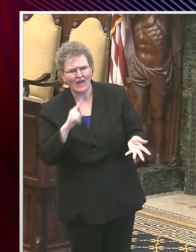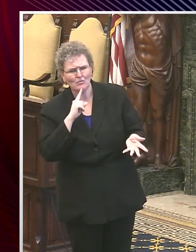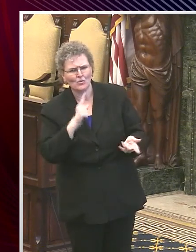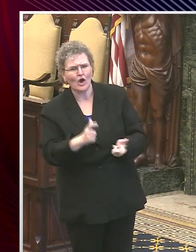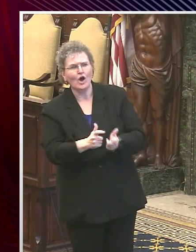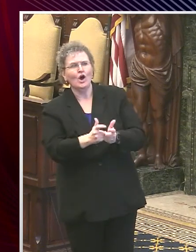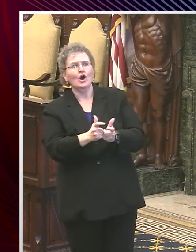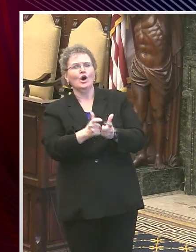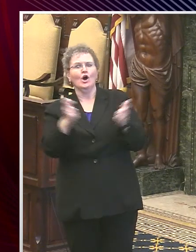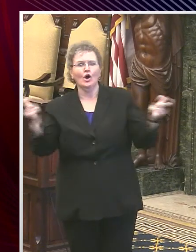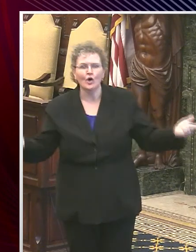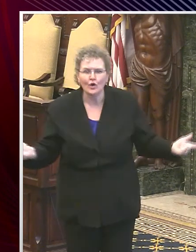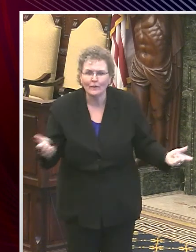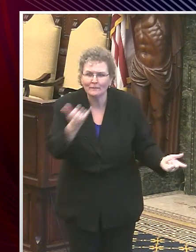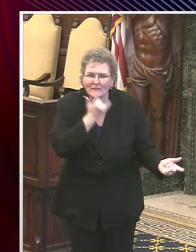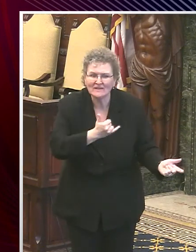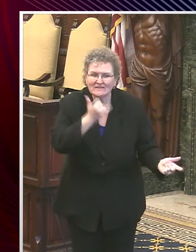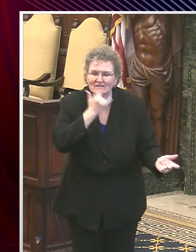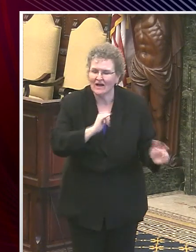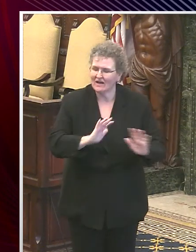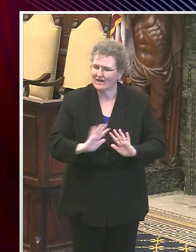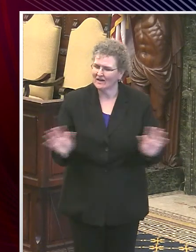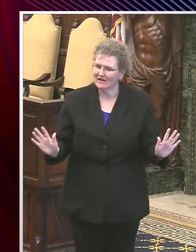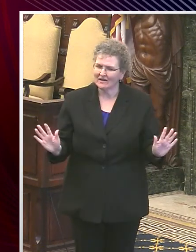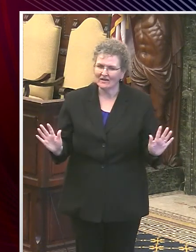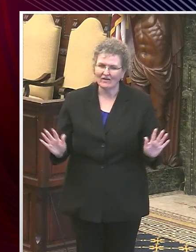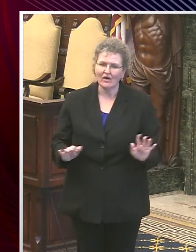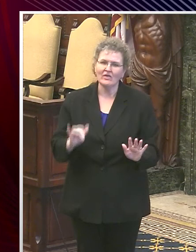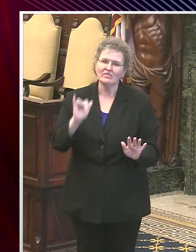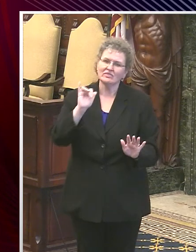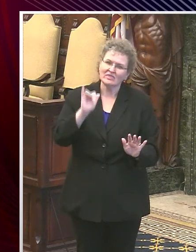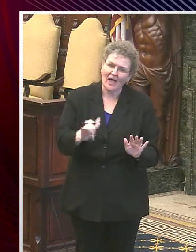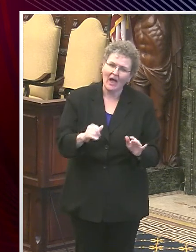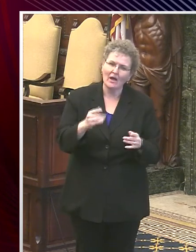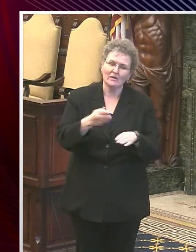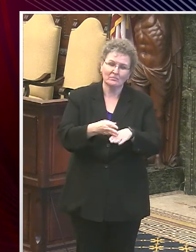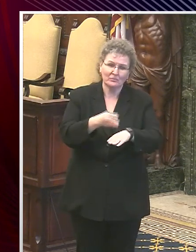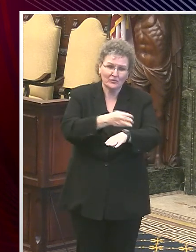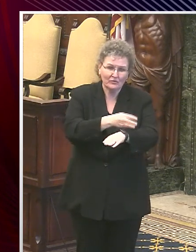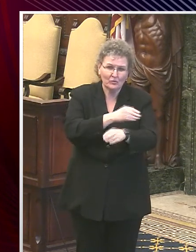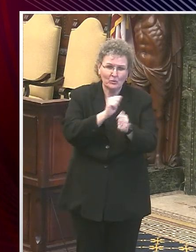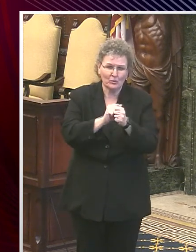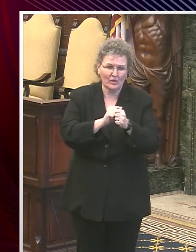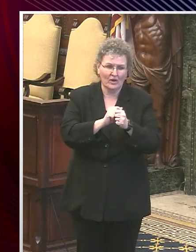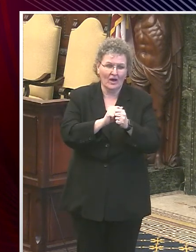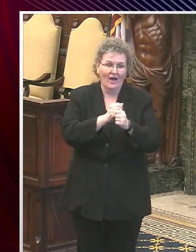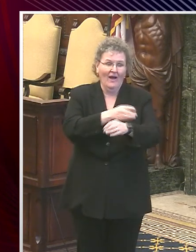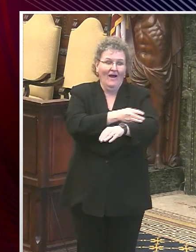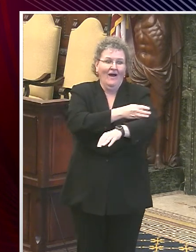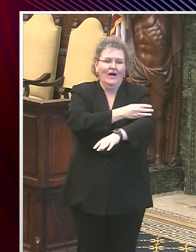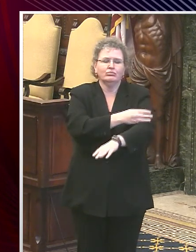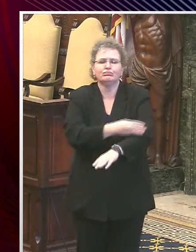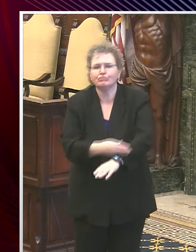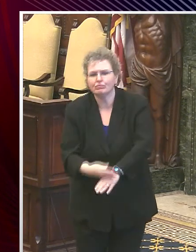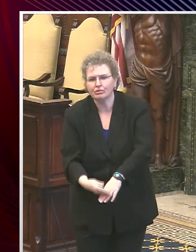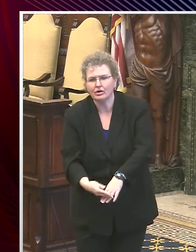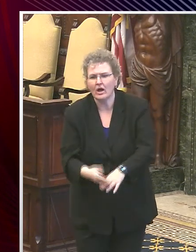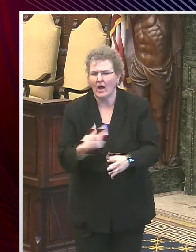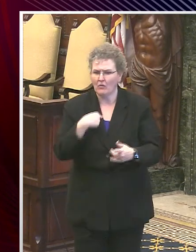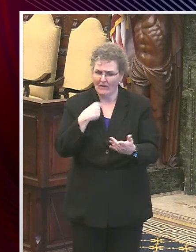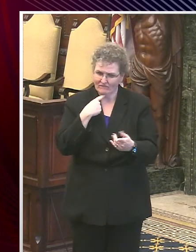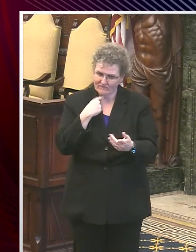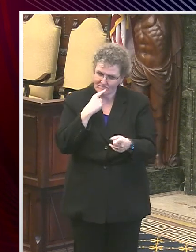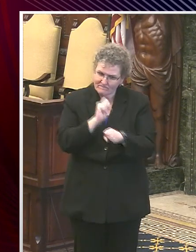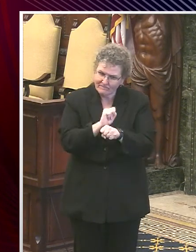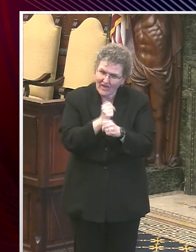But we think that the careful scale backs we've done so far, we're hopeful that that will not cause a problem. If we have any evidence that it does, and we're concerned about